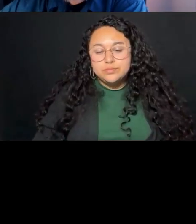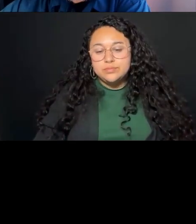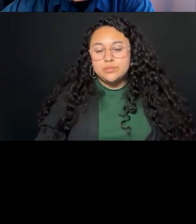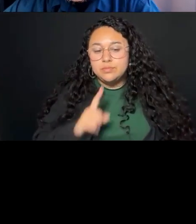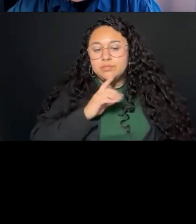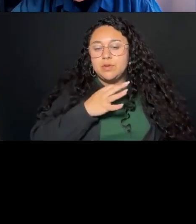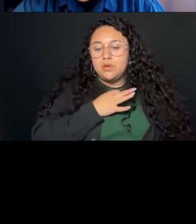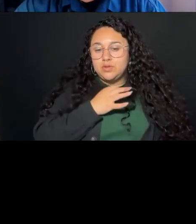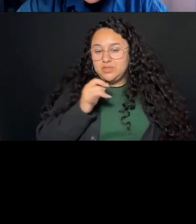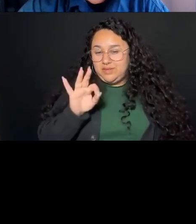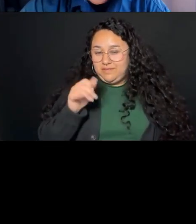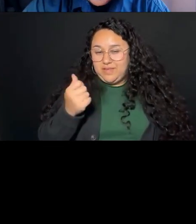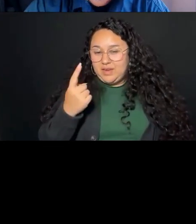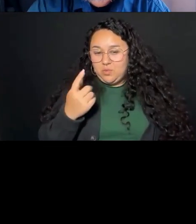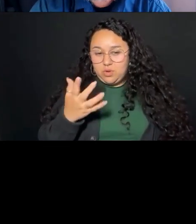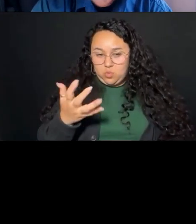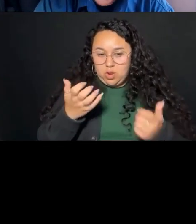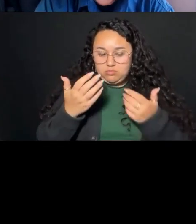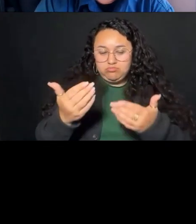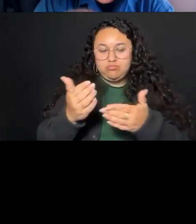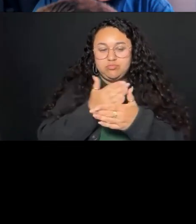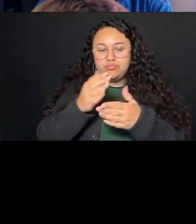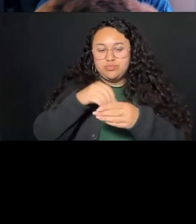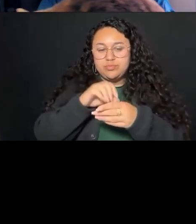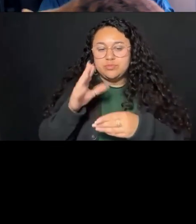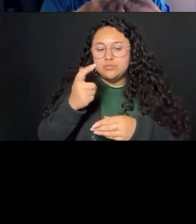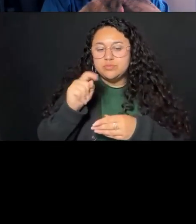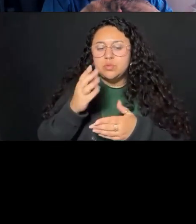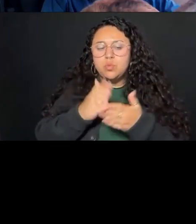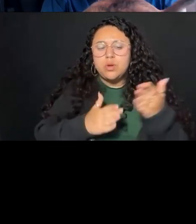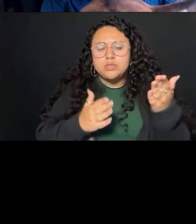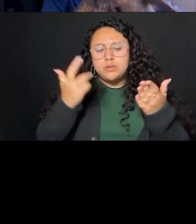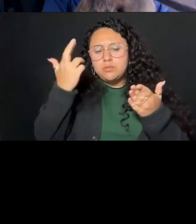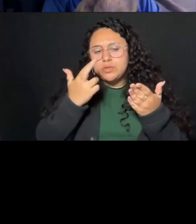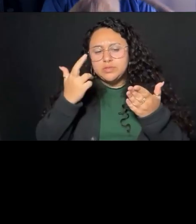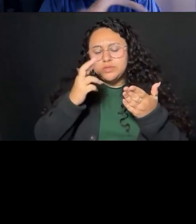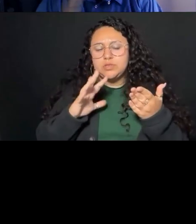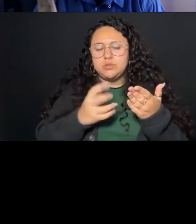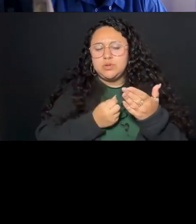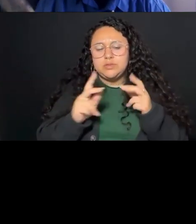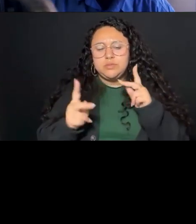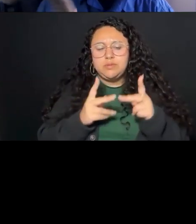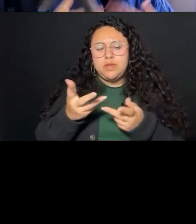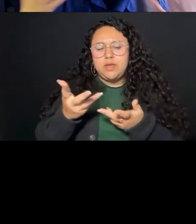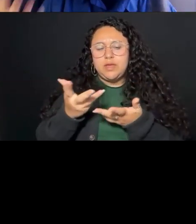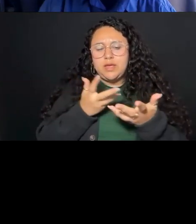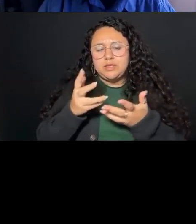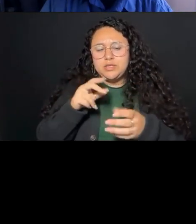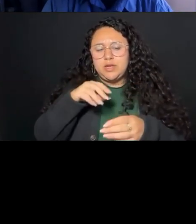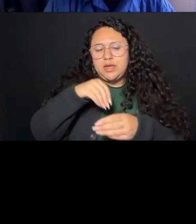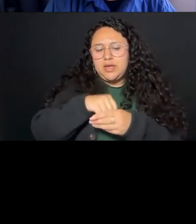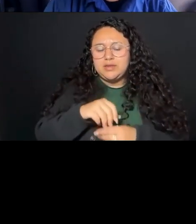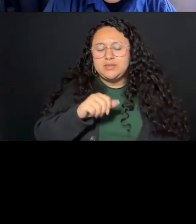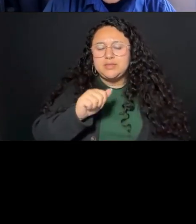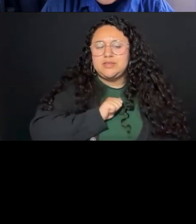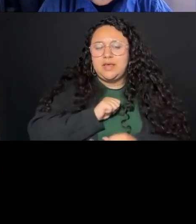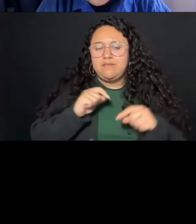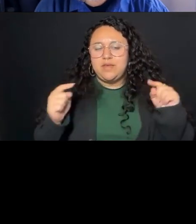in the chat, what are some of the reasons that trans people might be engaging in self-injury behaviors? So we know that